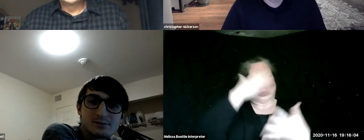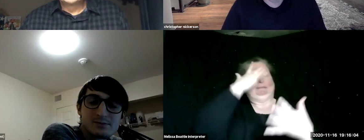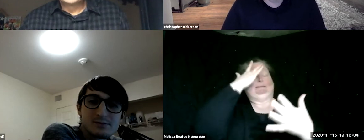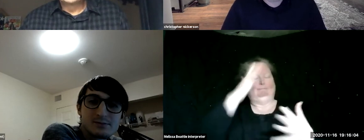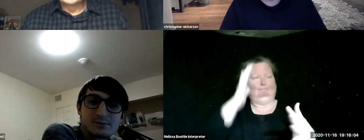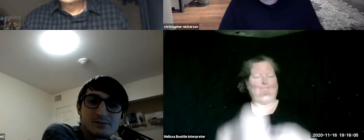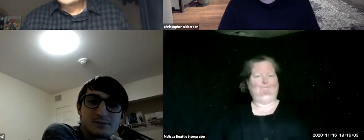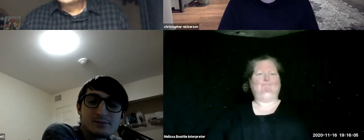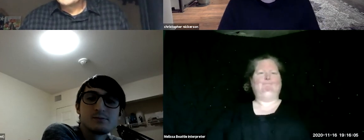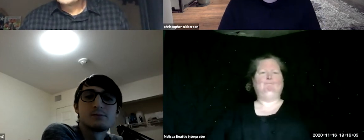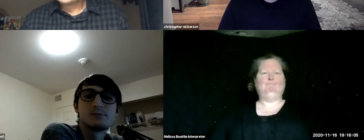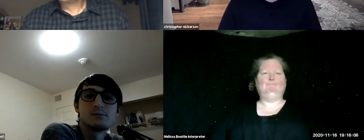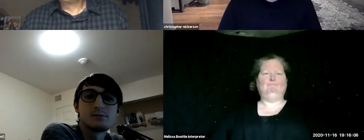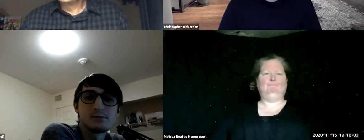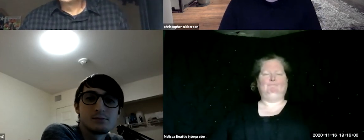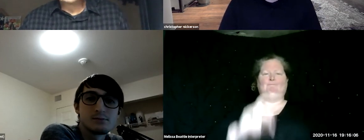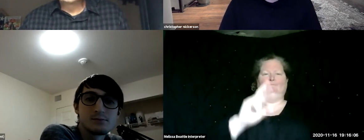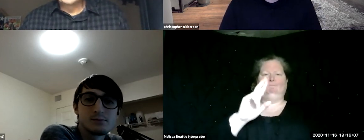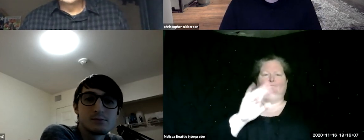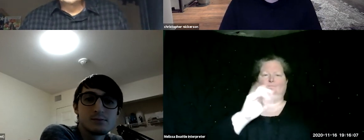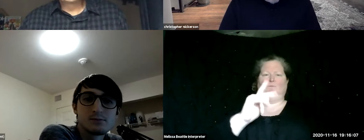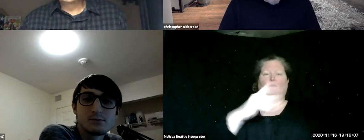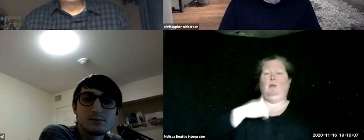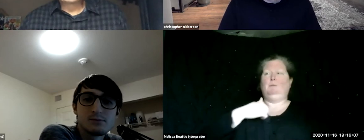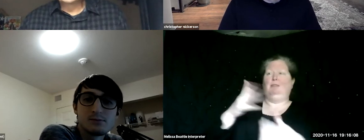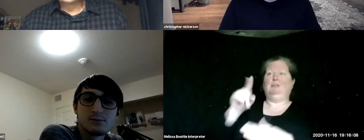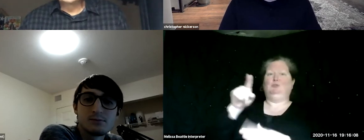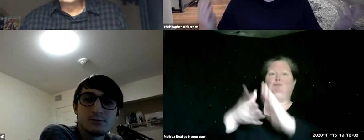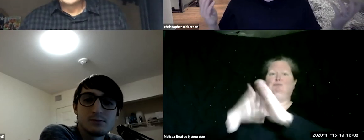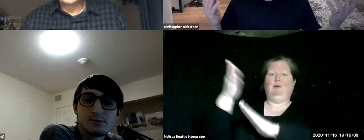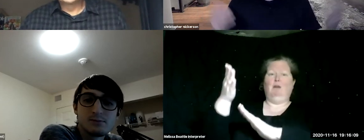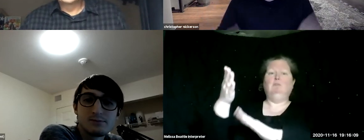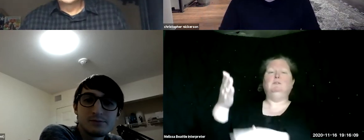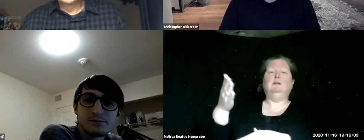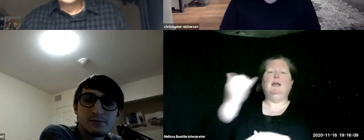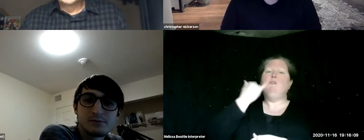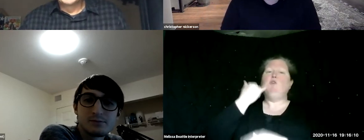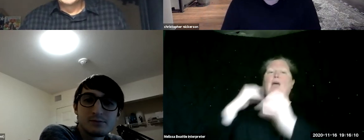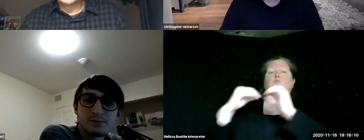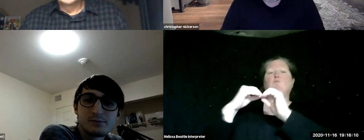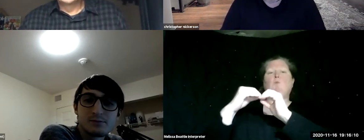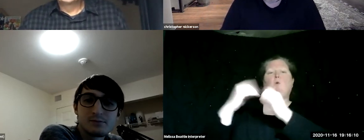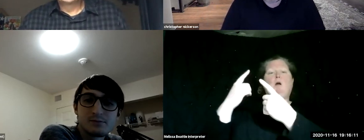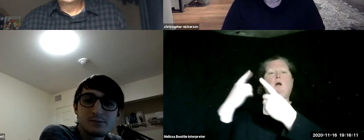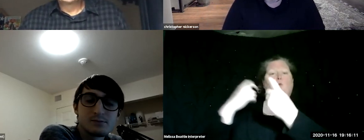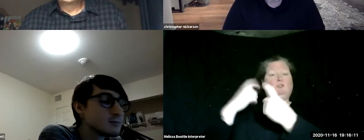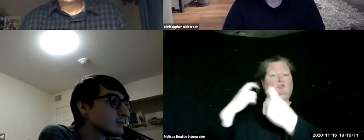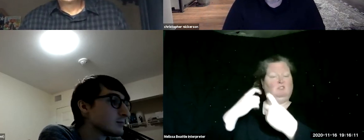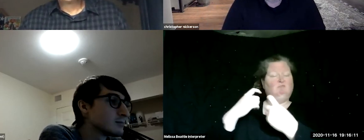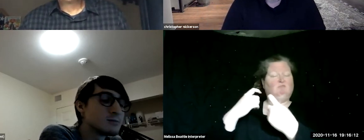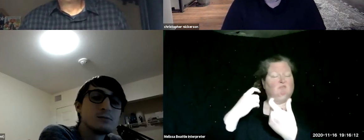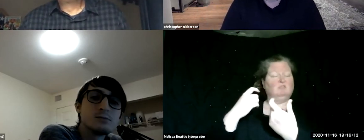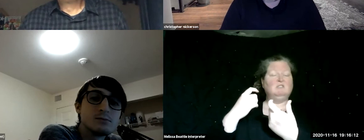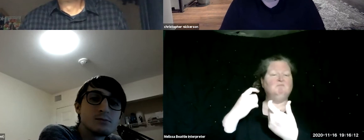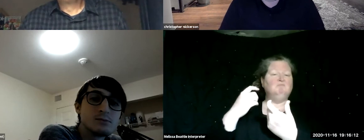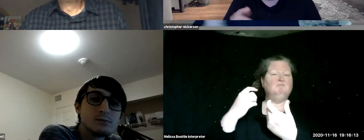right. I'm gonna let you do that. I appreciate it. If there's other questions that I can answer or whatever else,